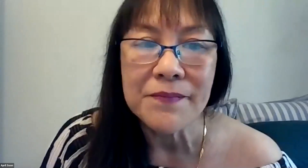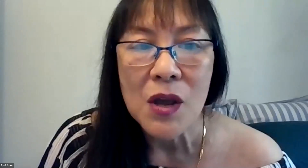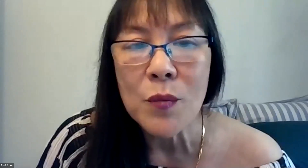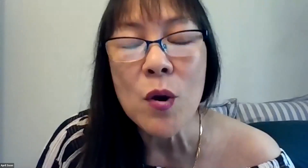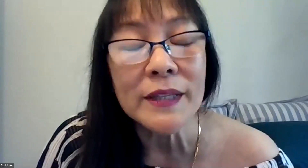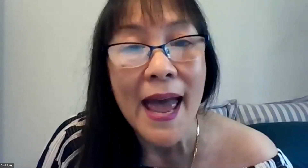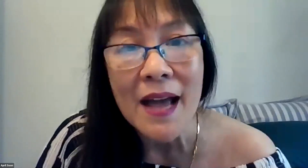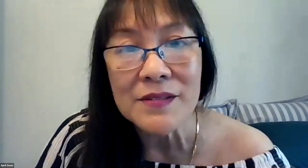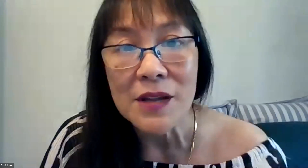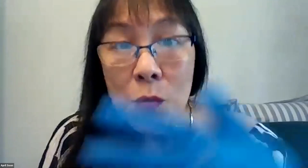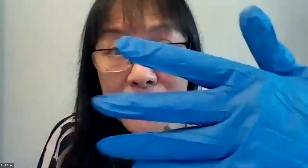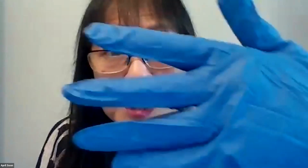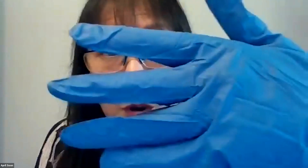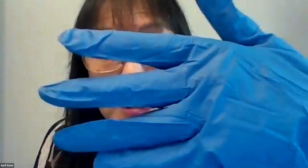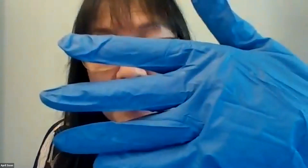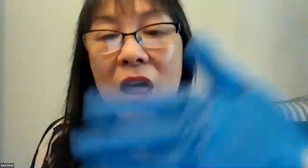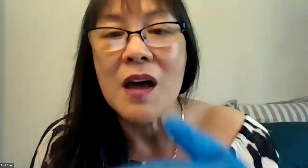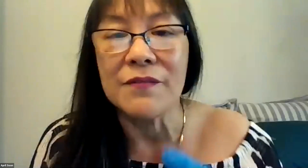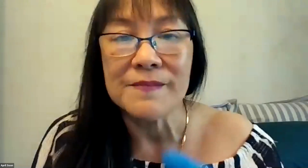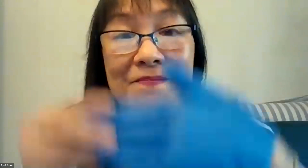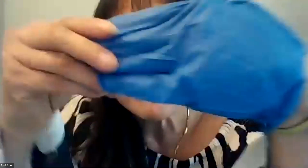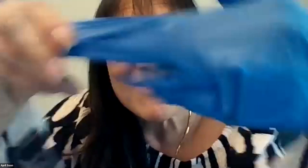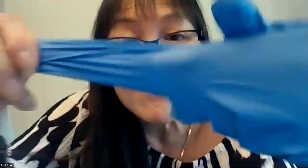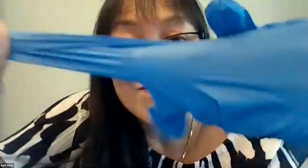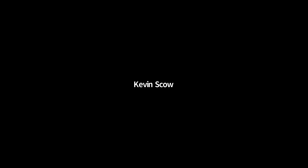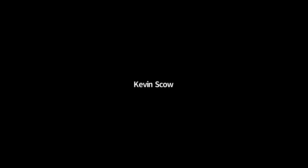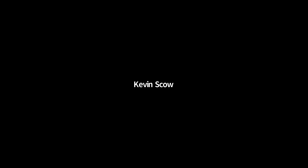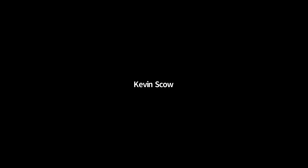base, we hold hands with disposable gloves.